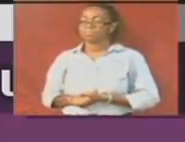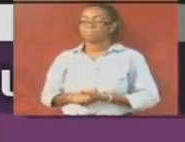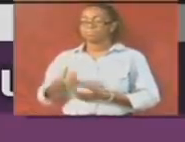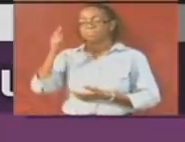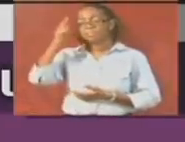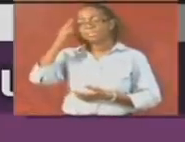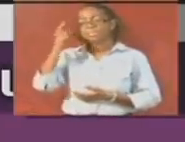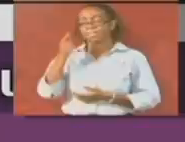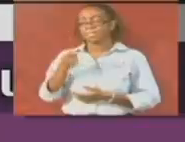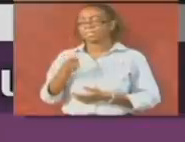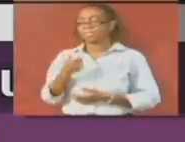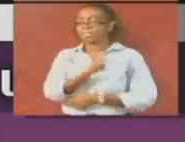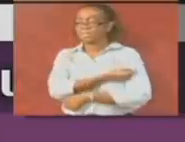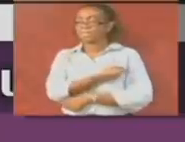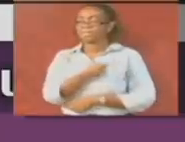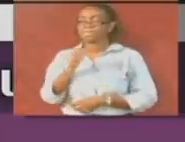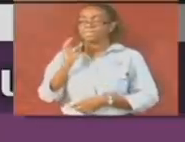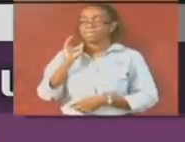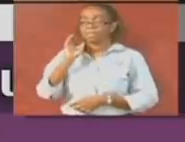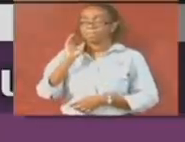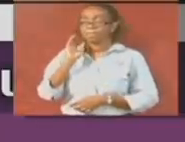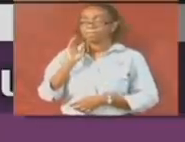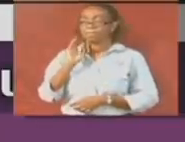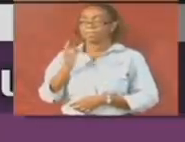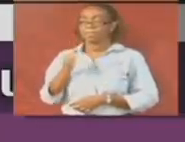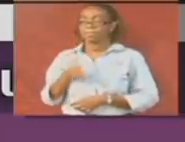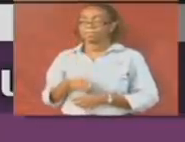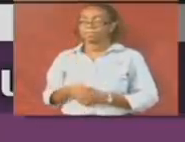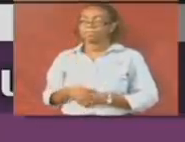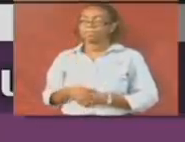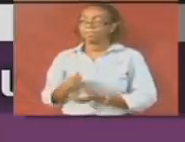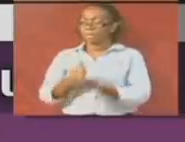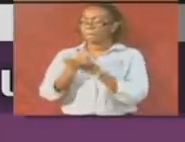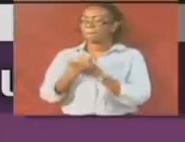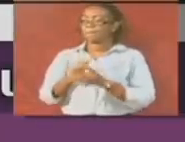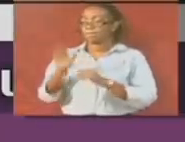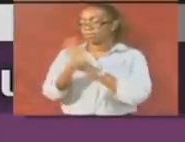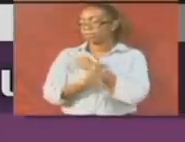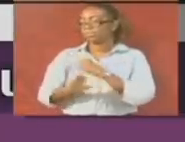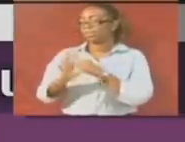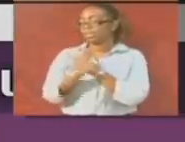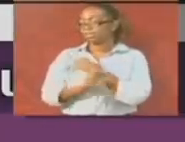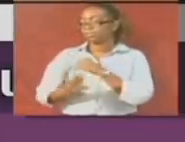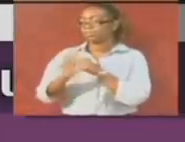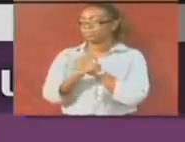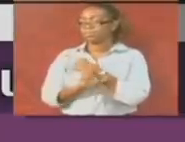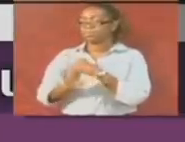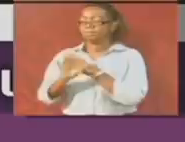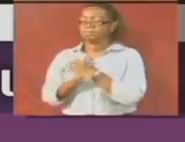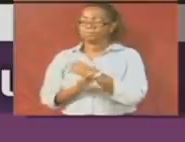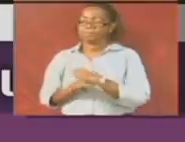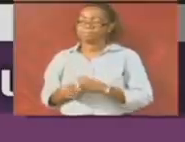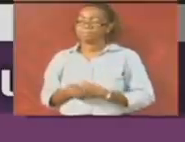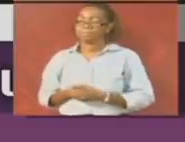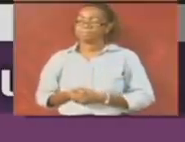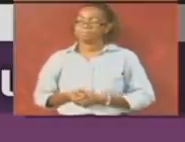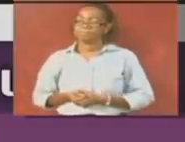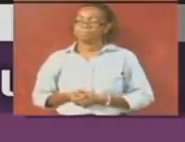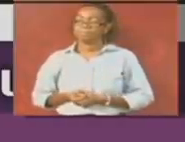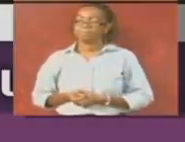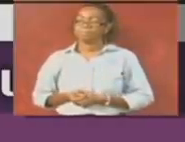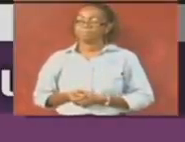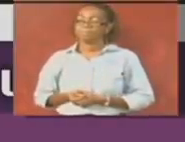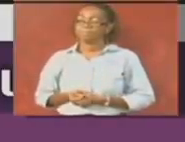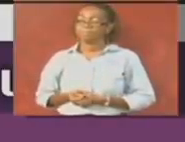But what is the reason, though, that some people who've gotten their first dose are being given a date that is a couple of weeks later than they